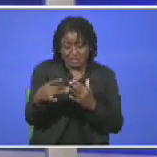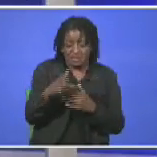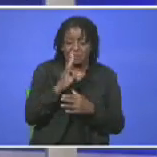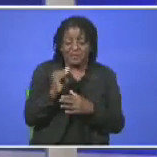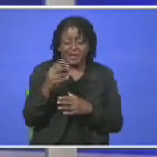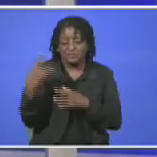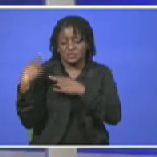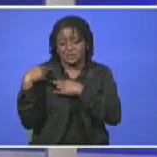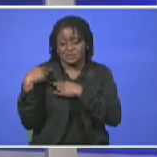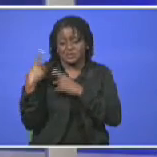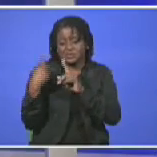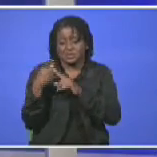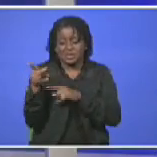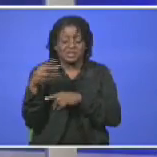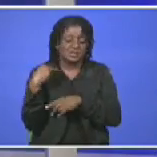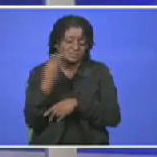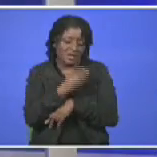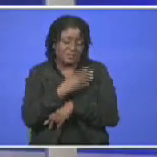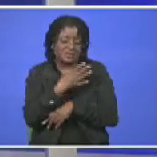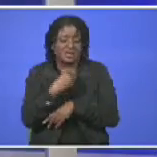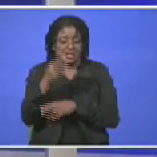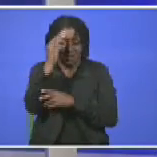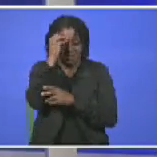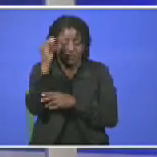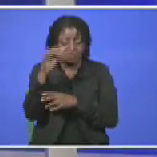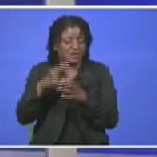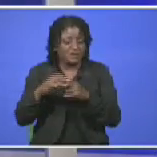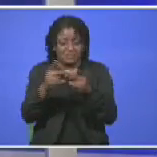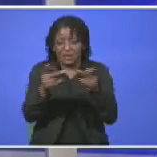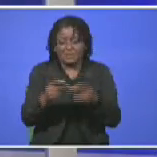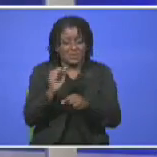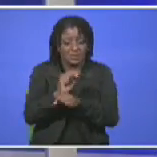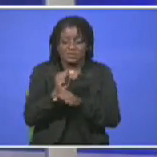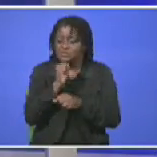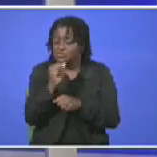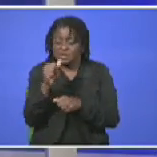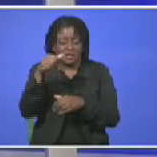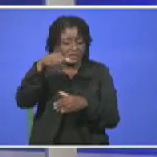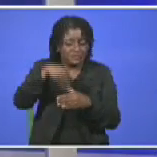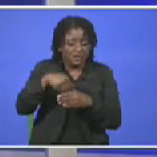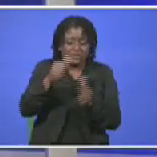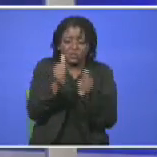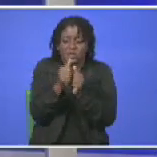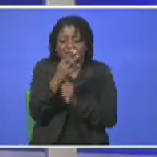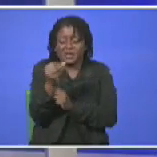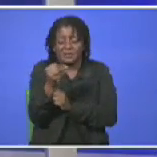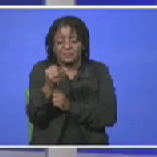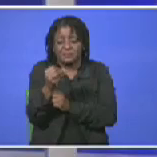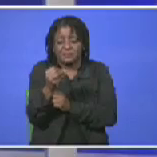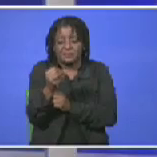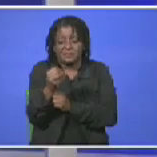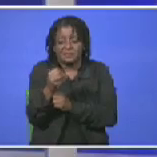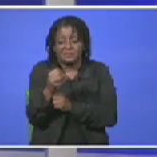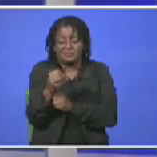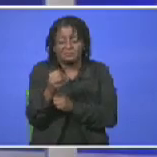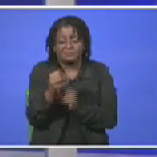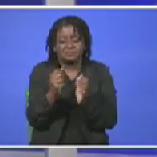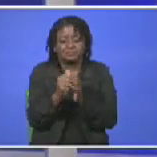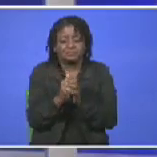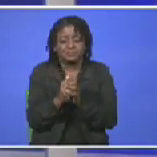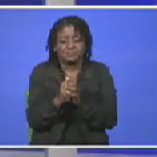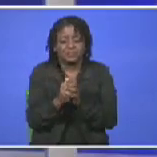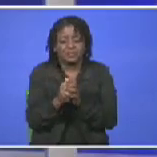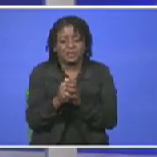solely to his members, and the Ministry of Public Works has no involvement with him outside of his role as Minister of Public Works, where